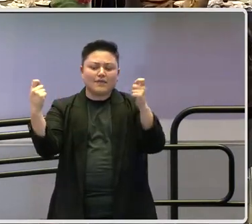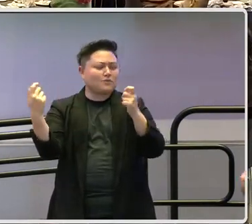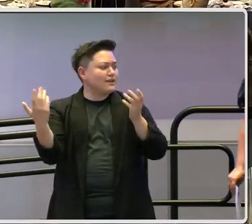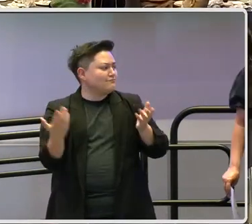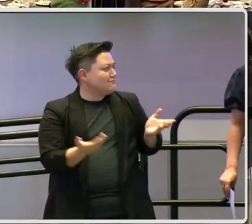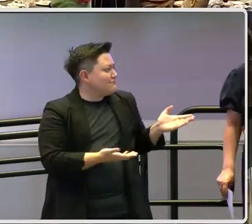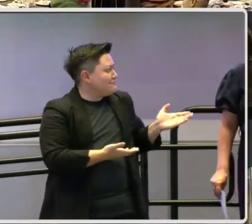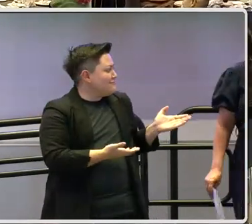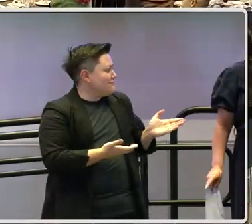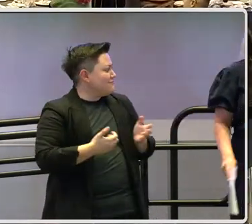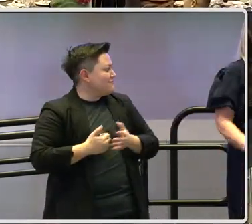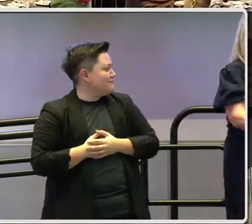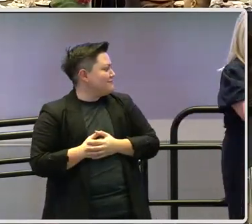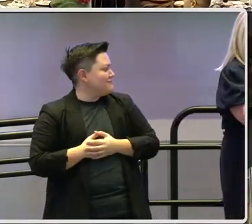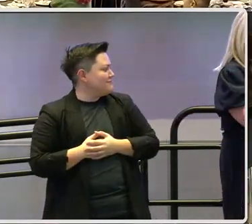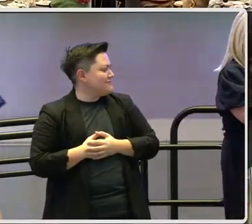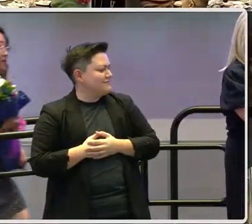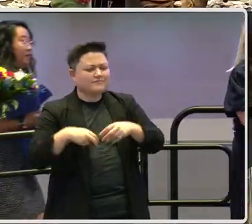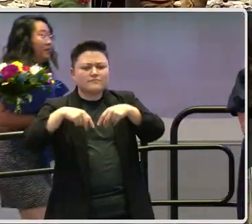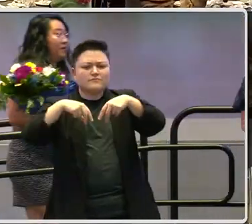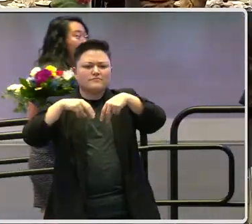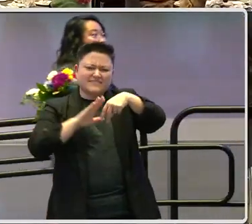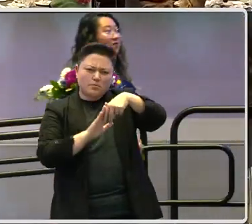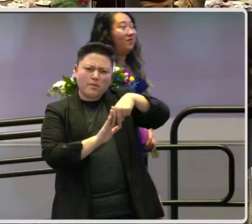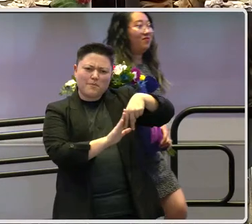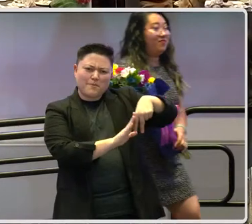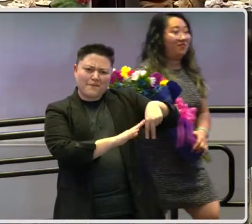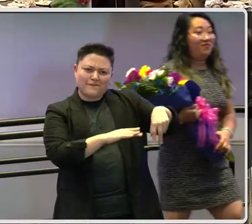here today. Step aside, Andy.